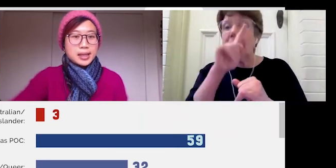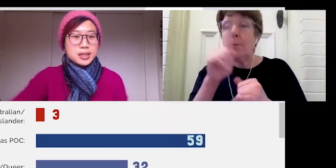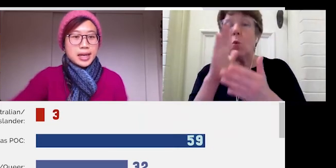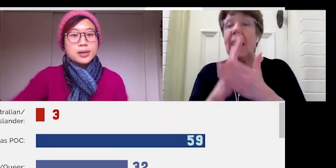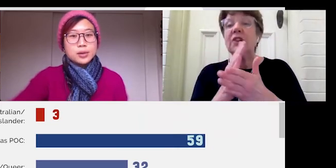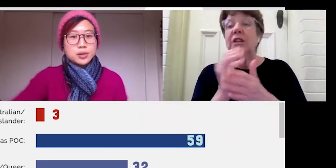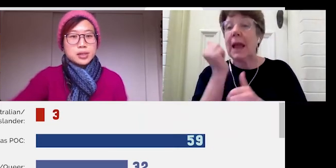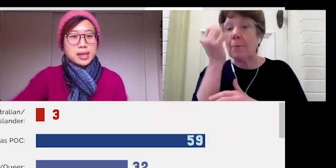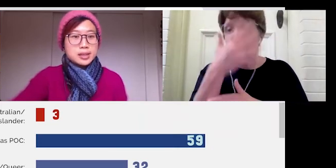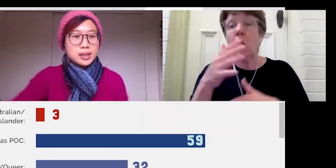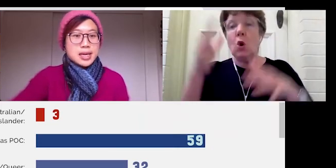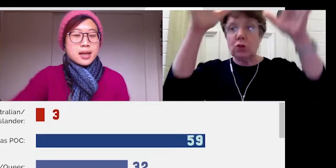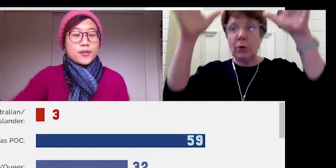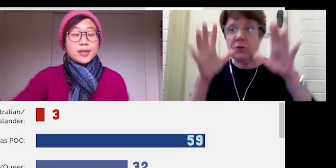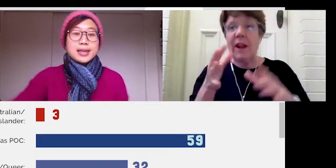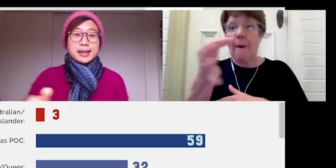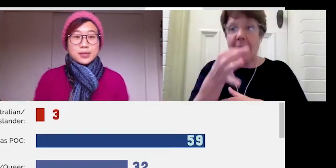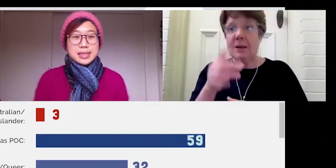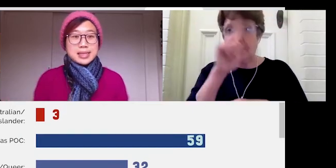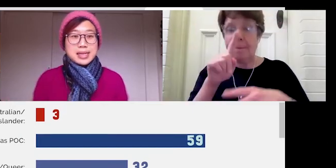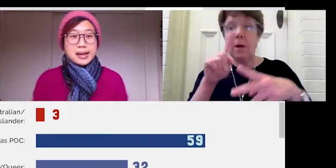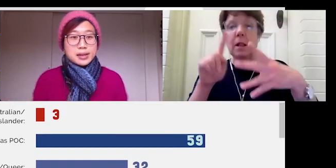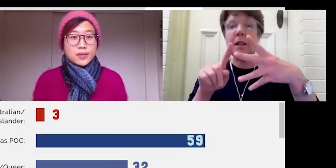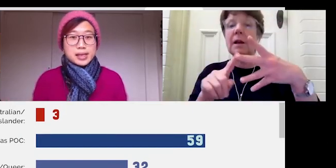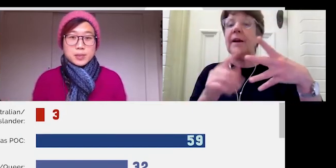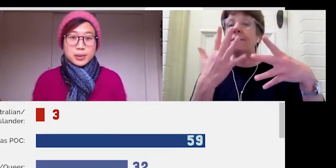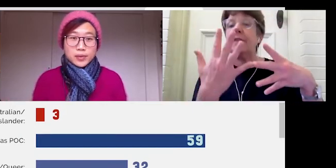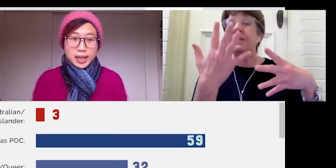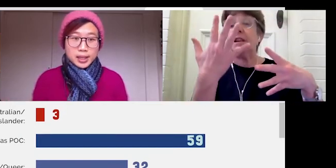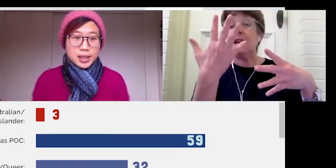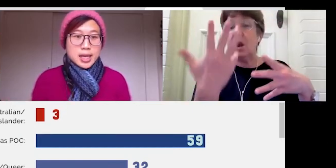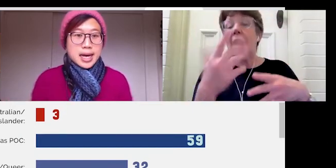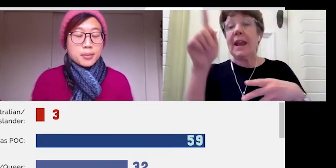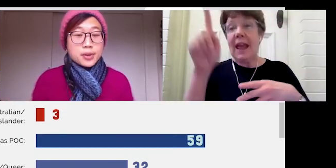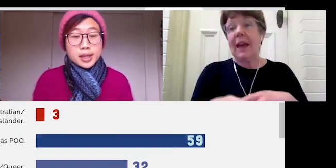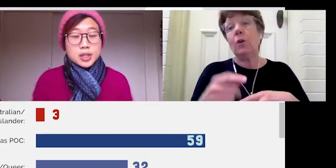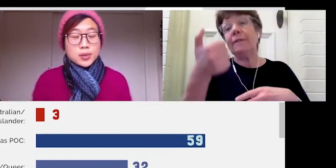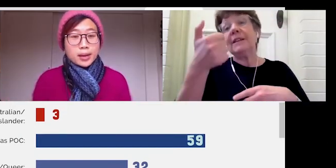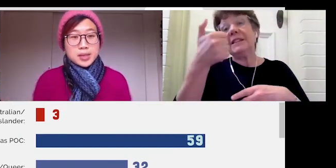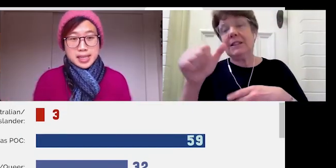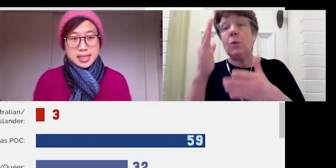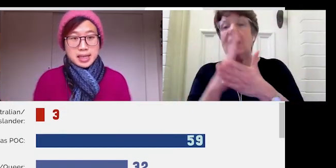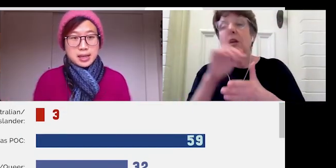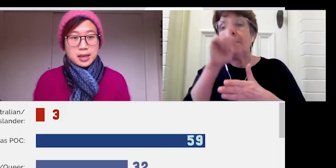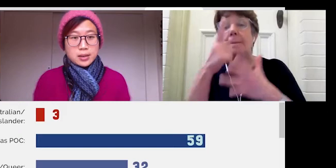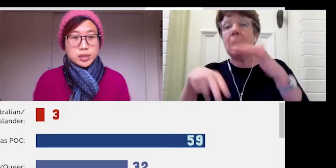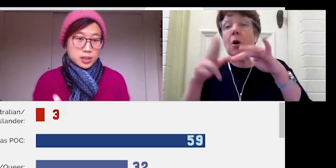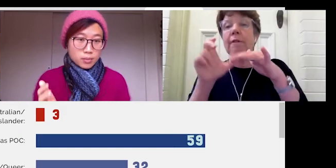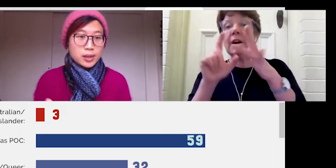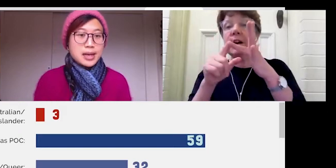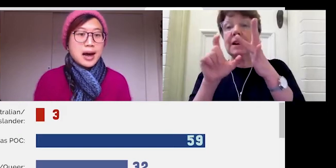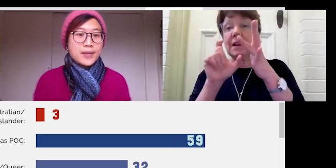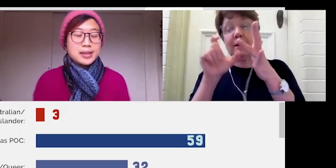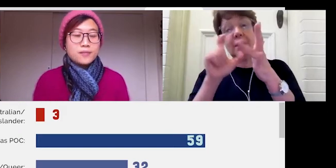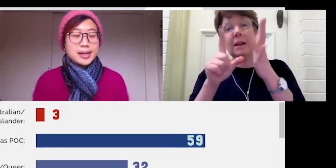Strait Islander and or Torres Strait Islander, 59 out of 60 identified as people of color, 32 out of 60, which is